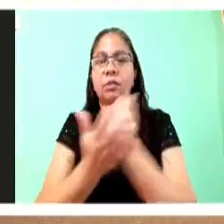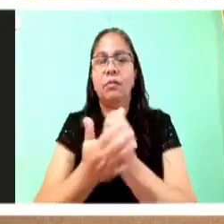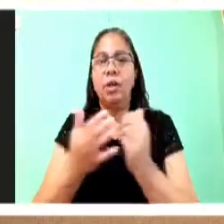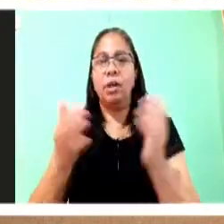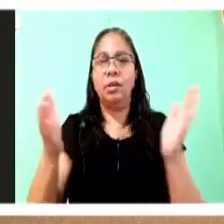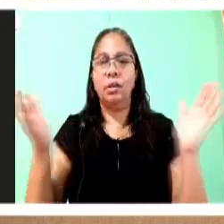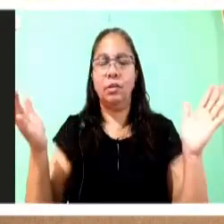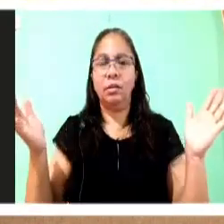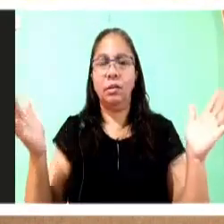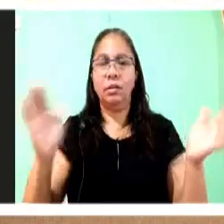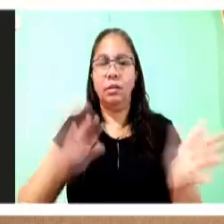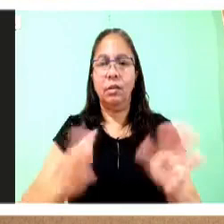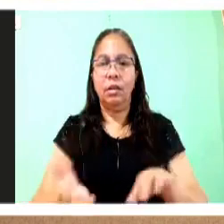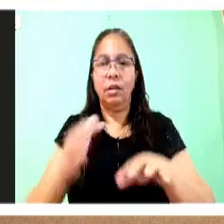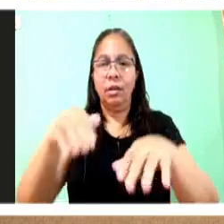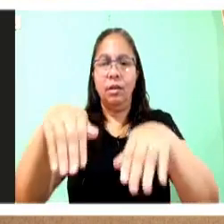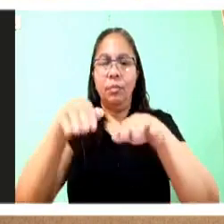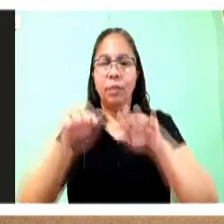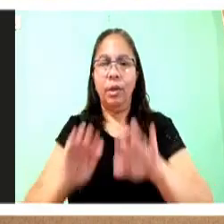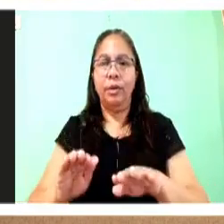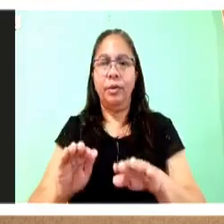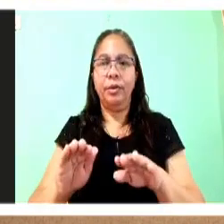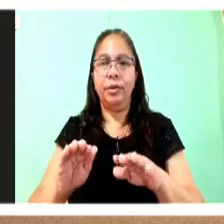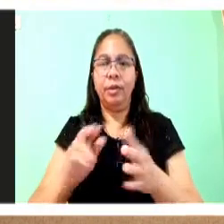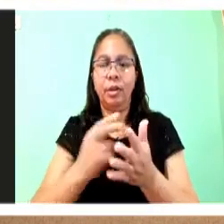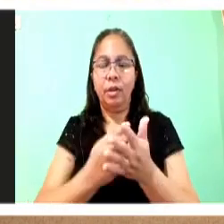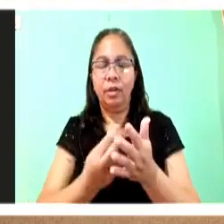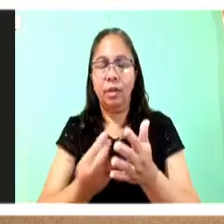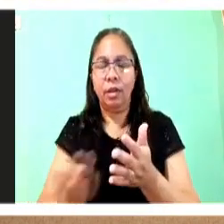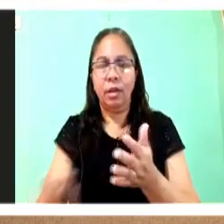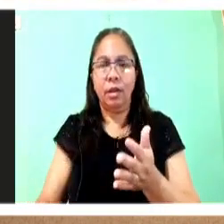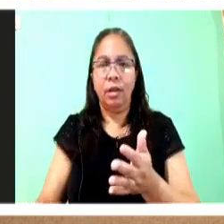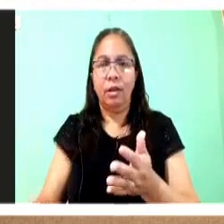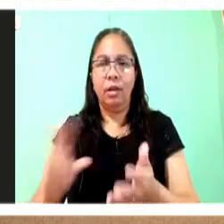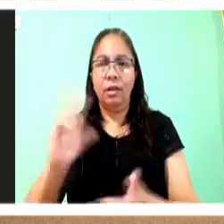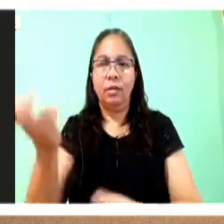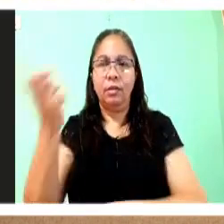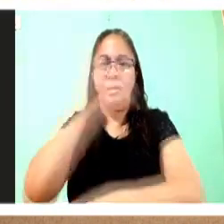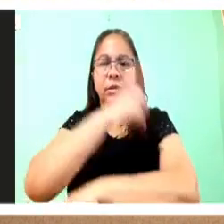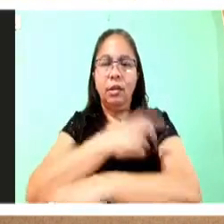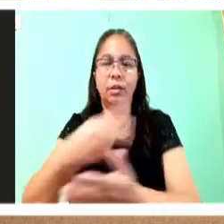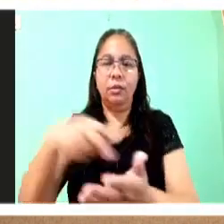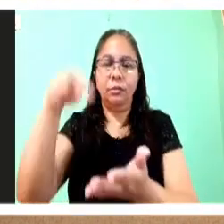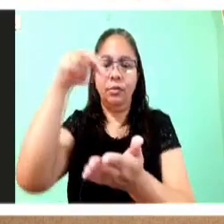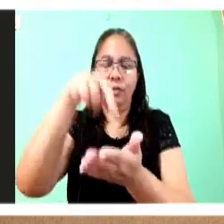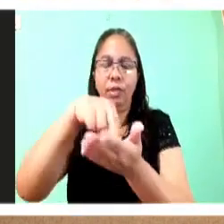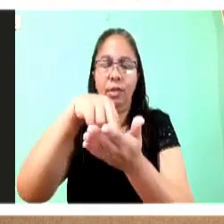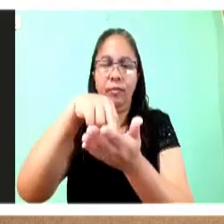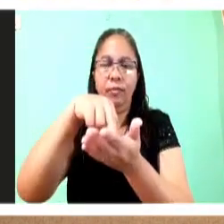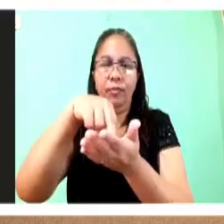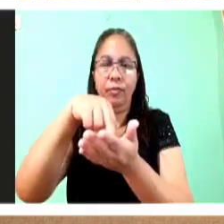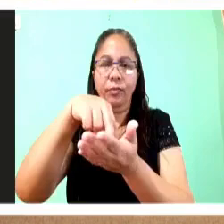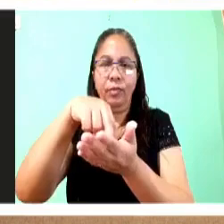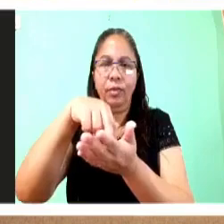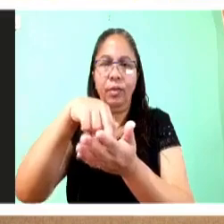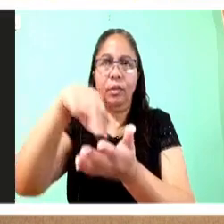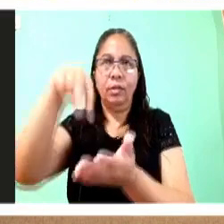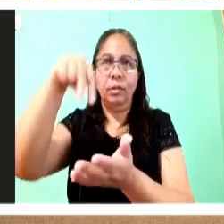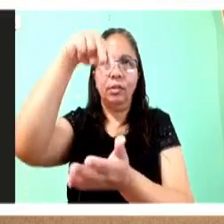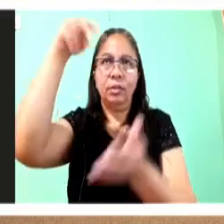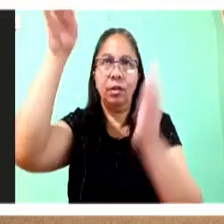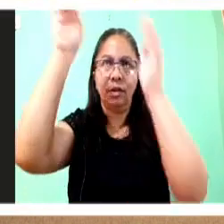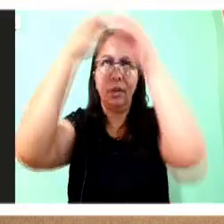died and was buried. He descended into hell. On the third day he rose again from the dead. He ascended into